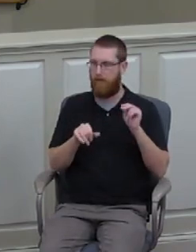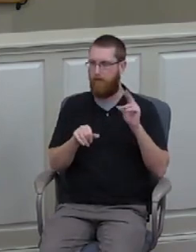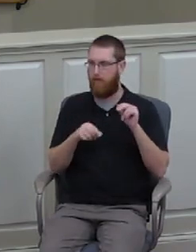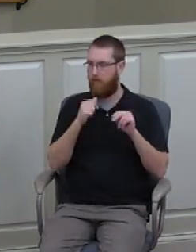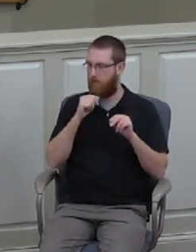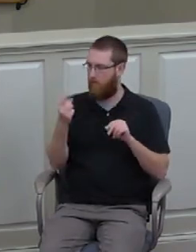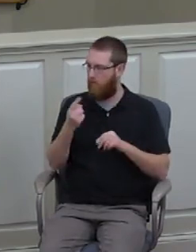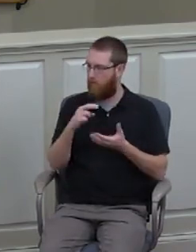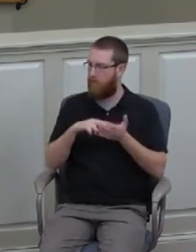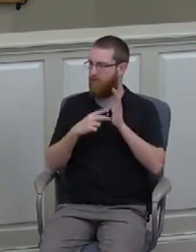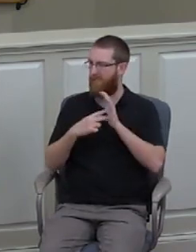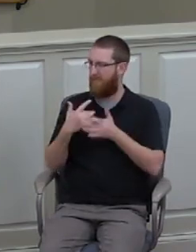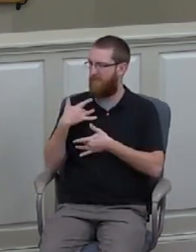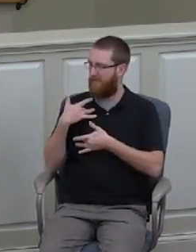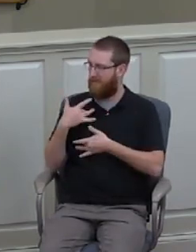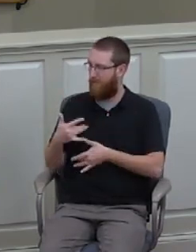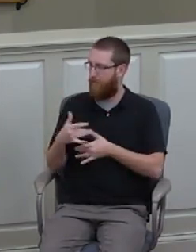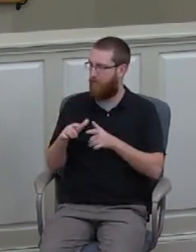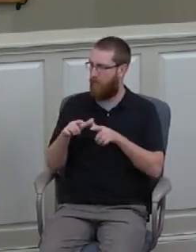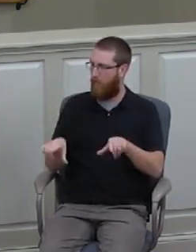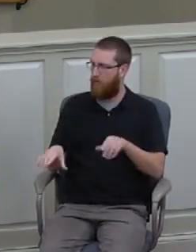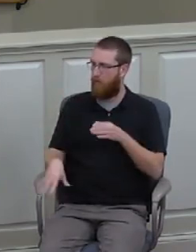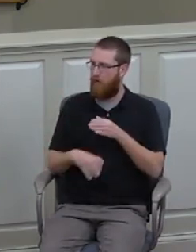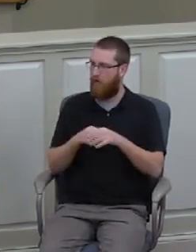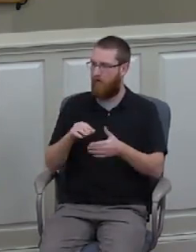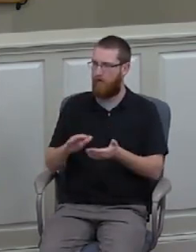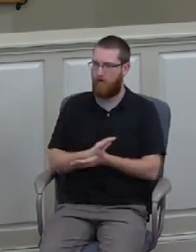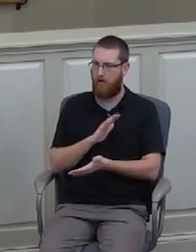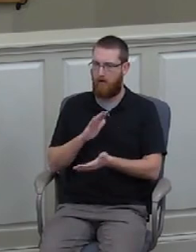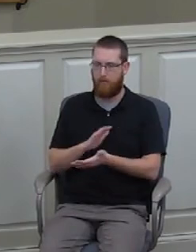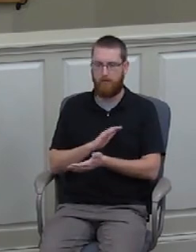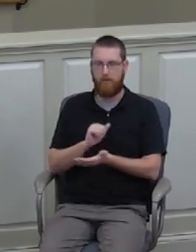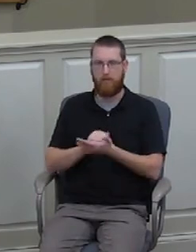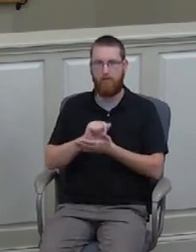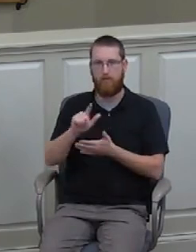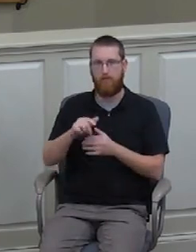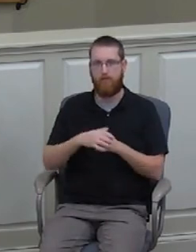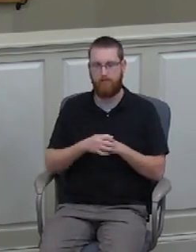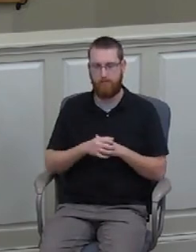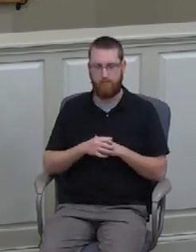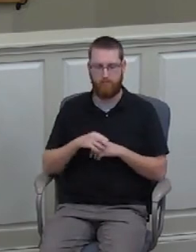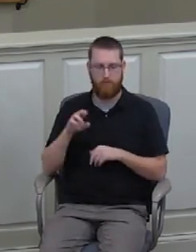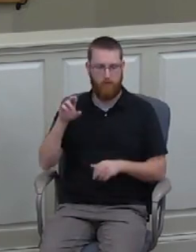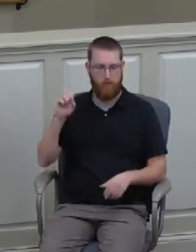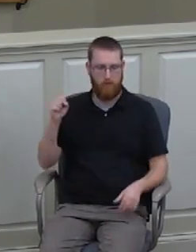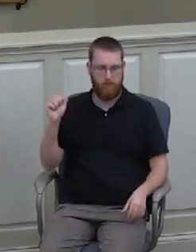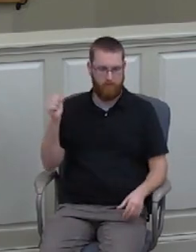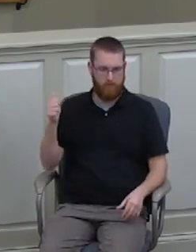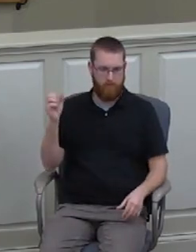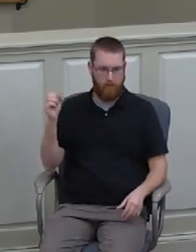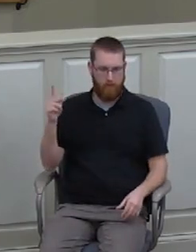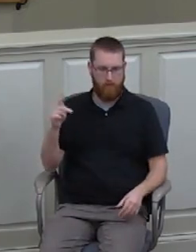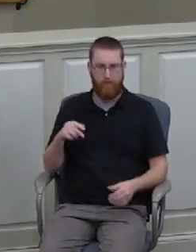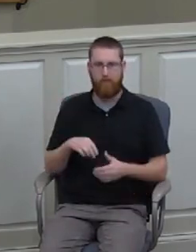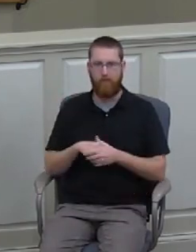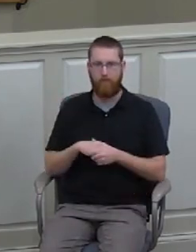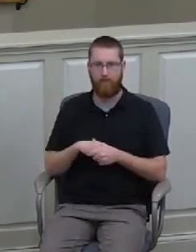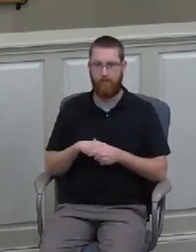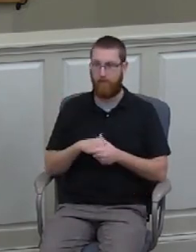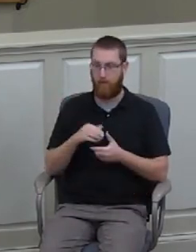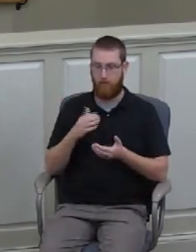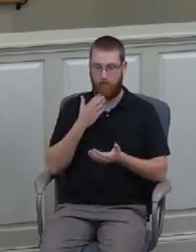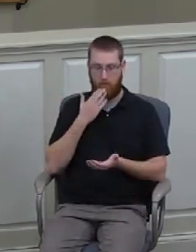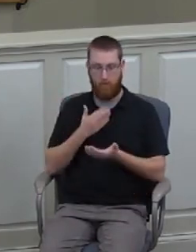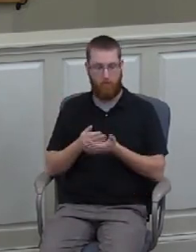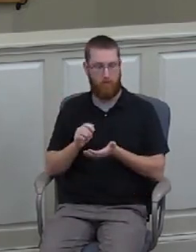that's just that's typical language that we put in a document like this. Okay. Again, this is well done, but I just want to point